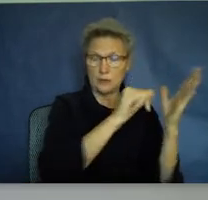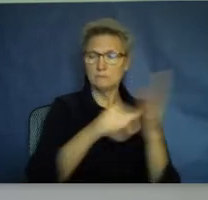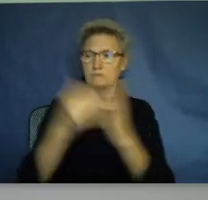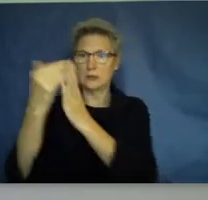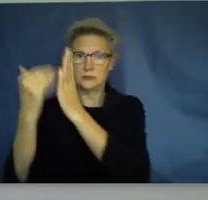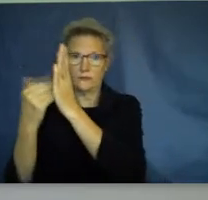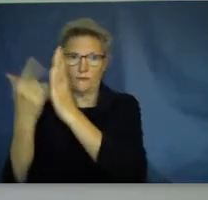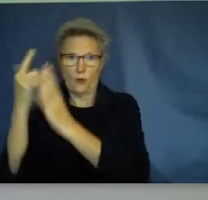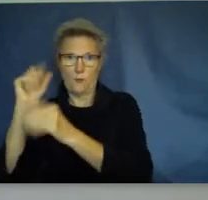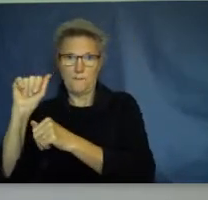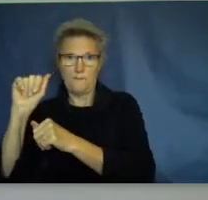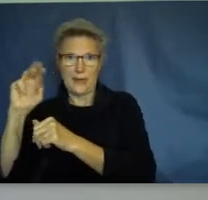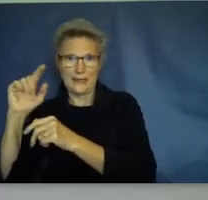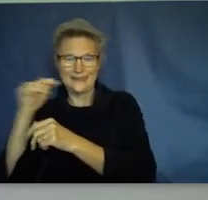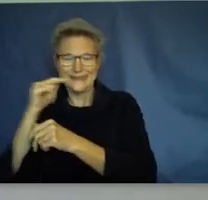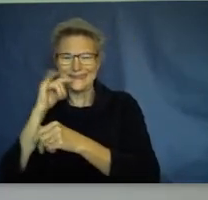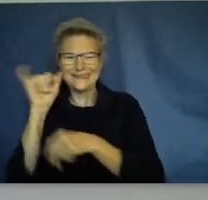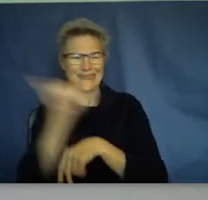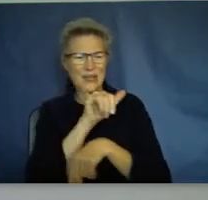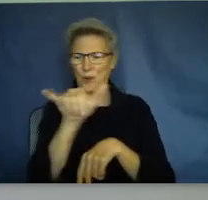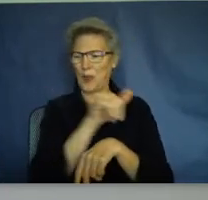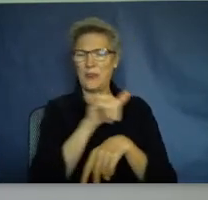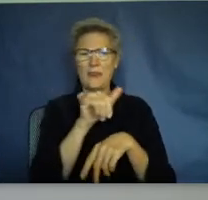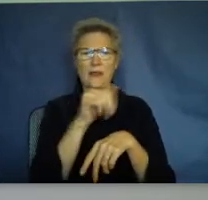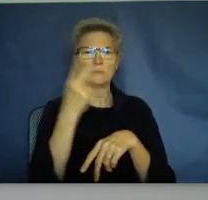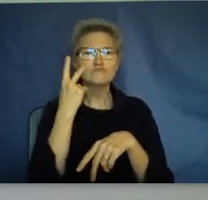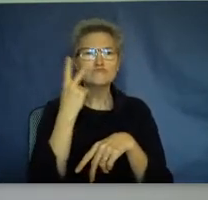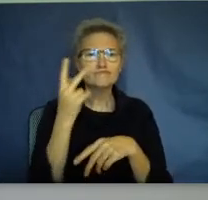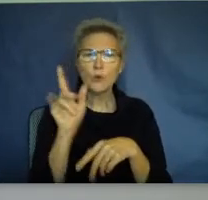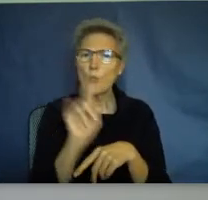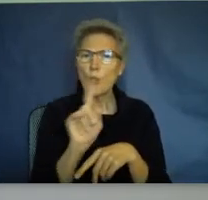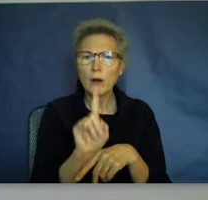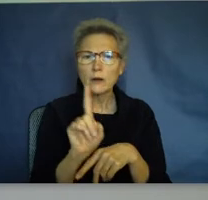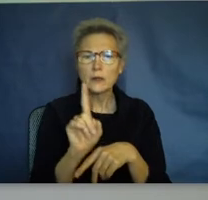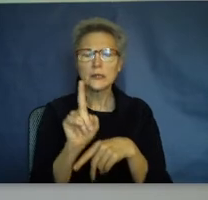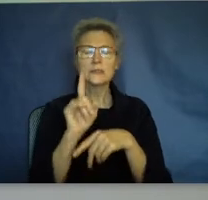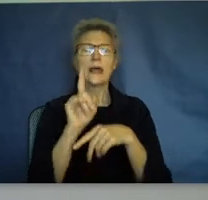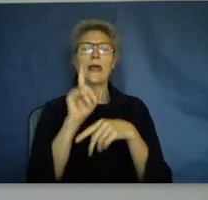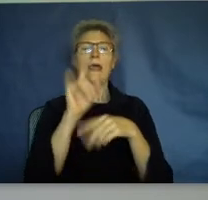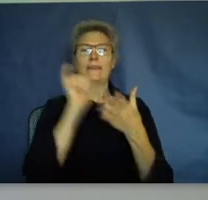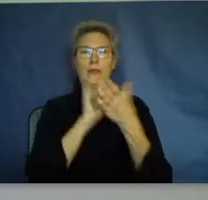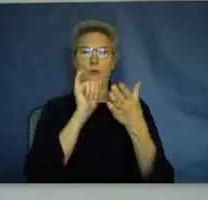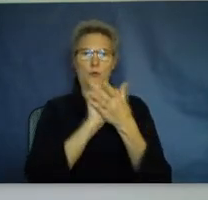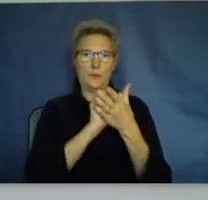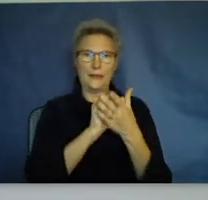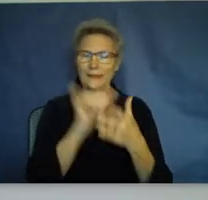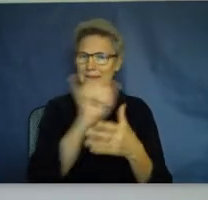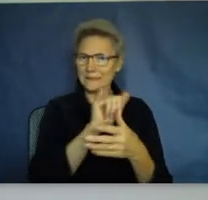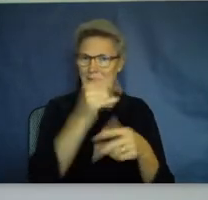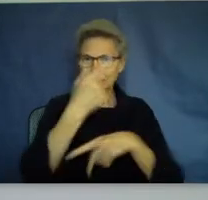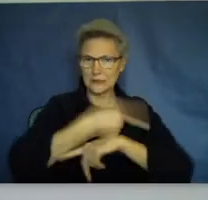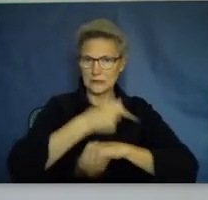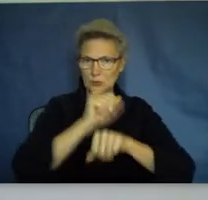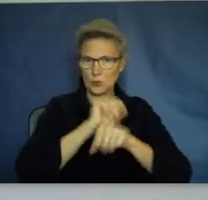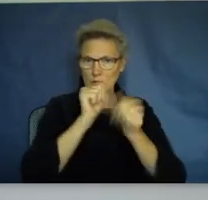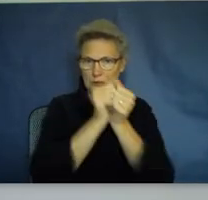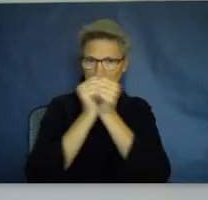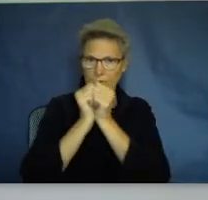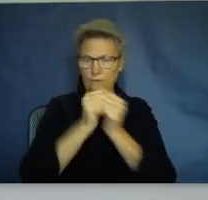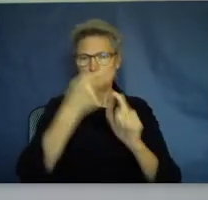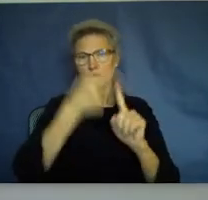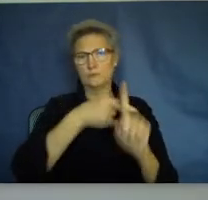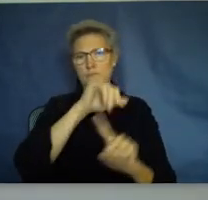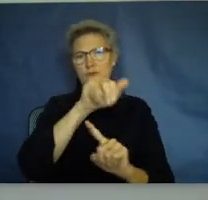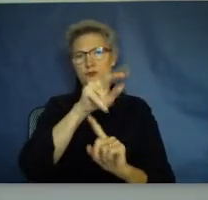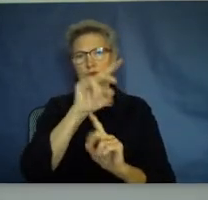will be our common multiples, or the days in which they work together for the month of June. So I'm going to make a list for Tony,